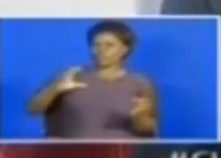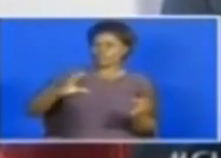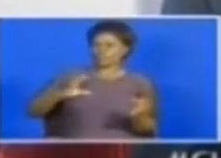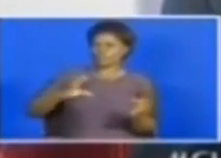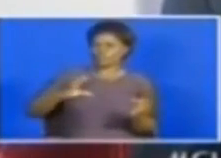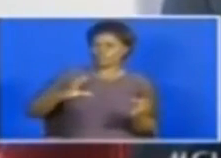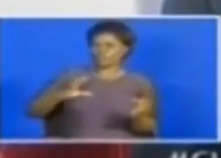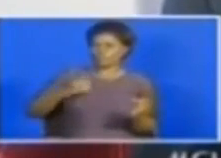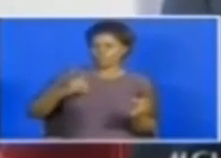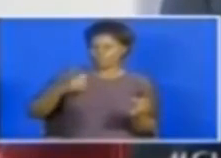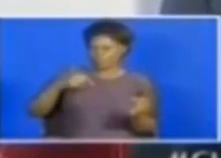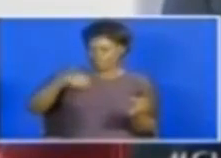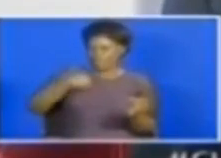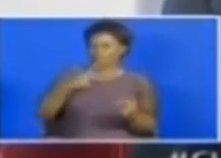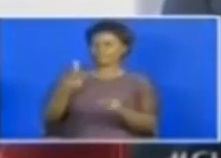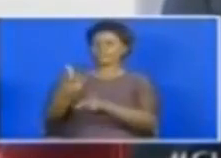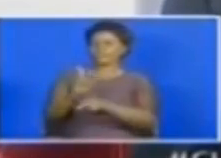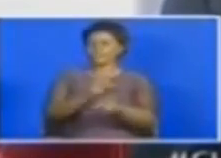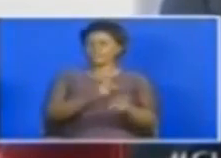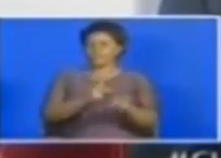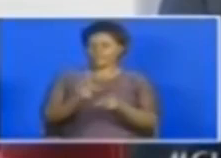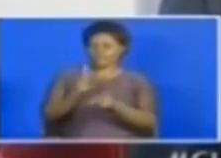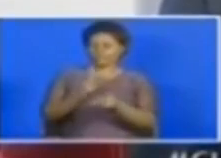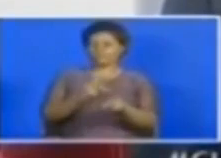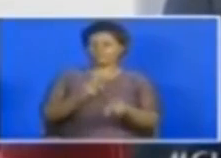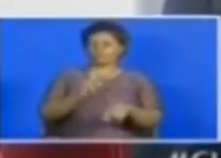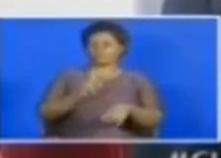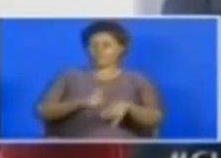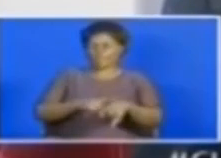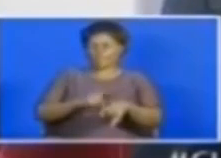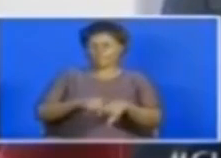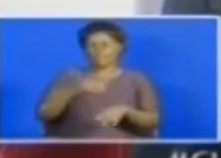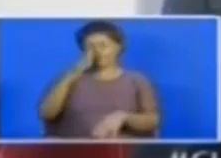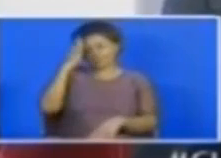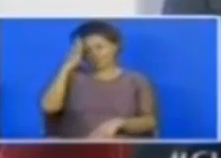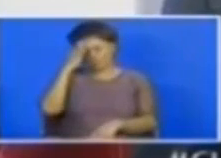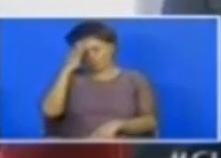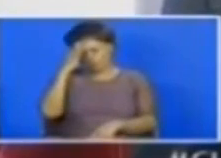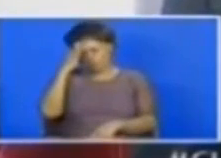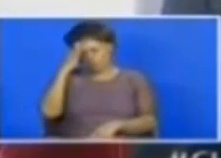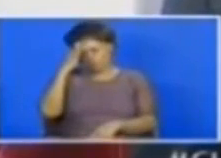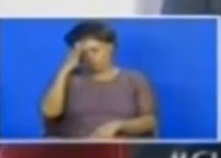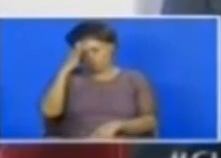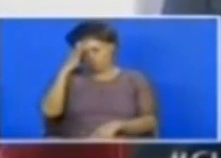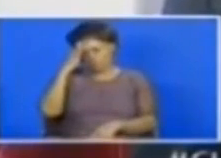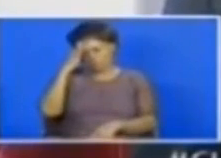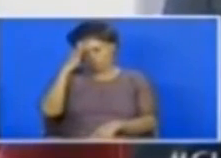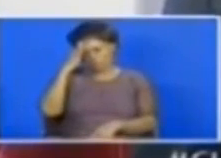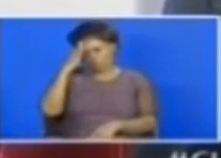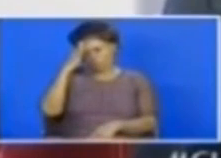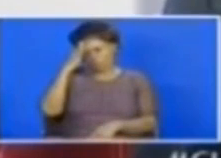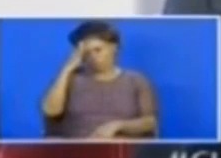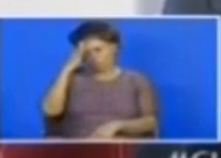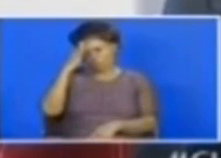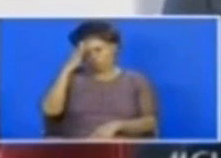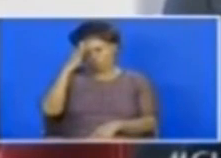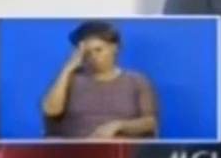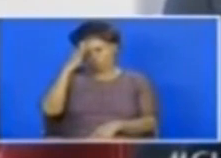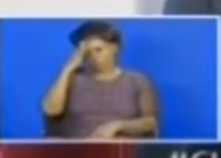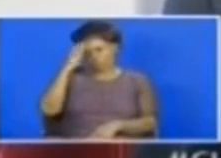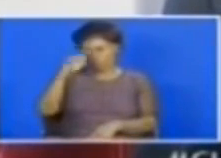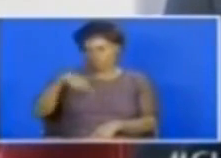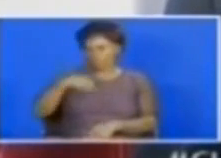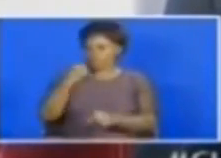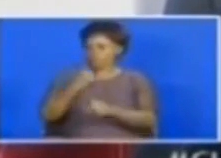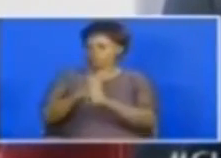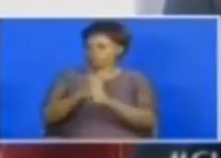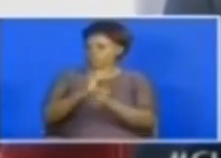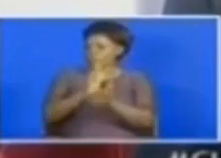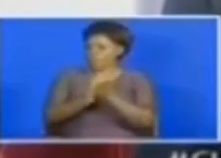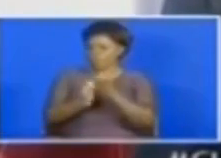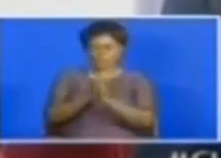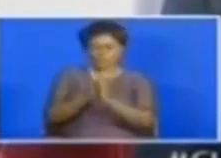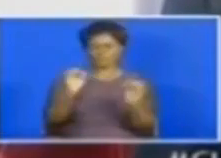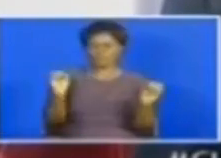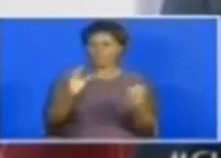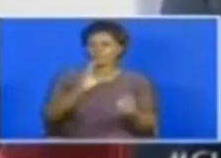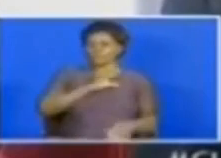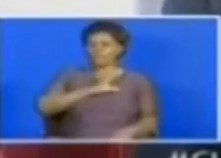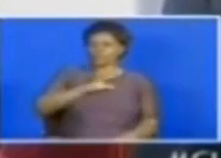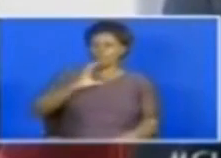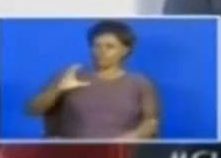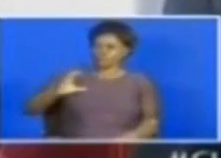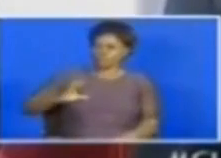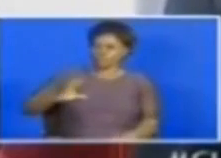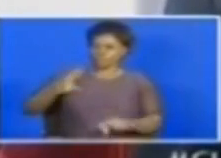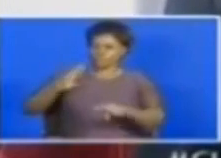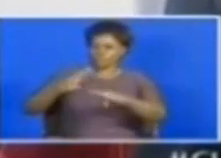with that. We're conscious of the time. It's not that we went ahead with that and then sat back and we're not doing anything about it. The commission has